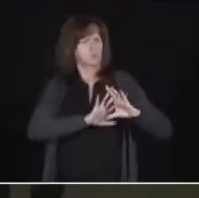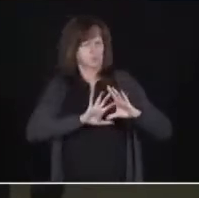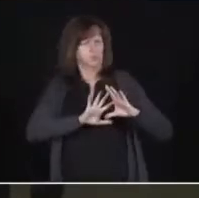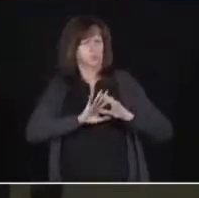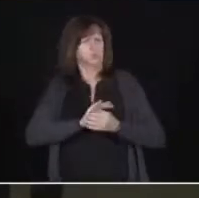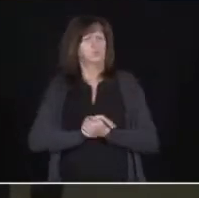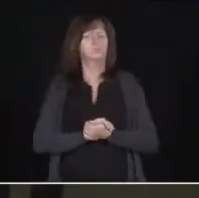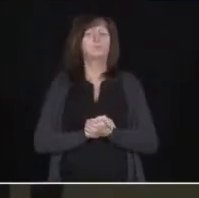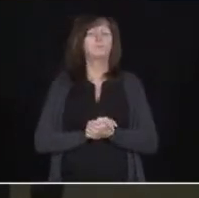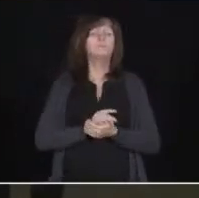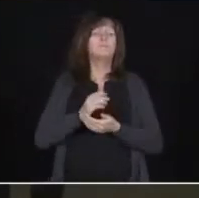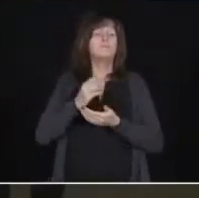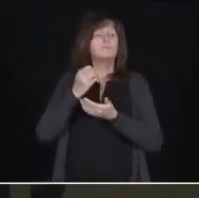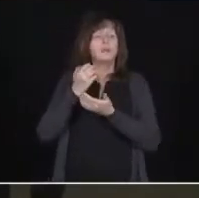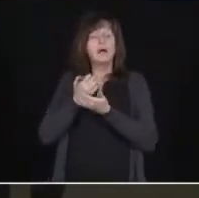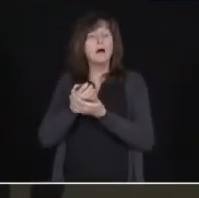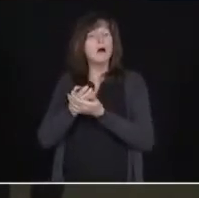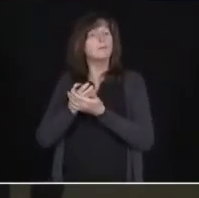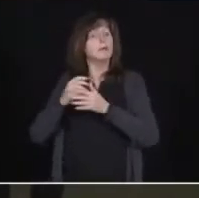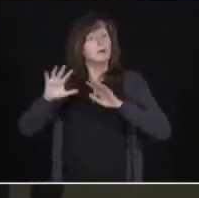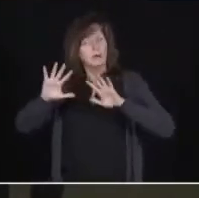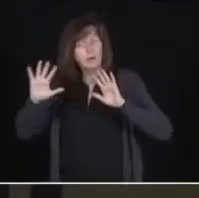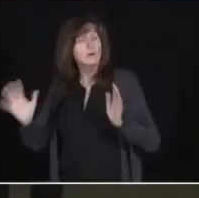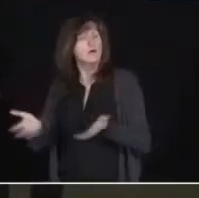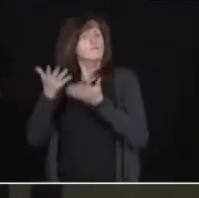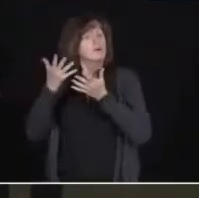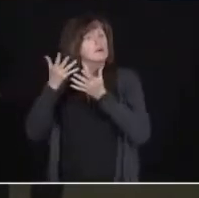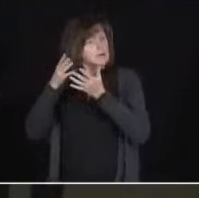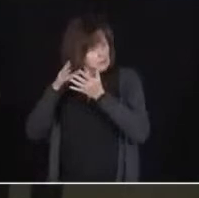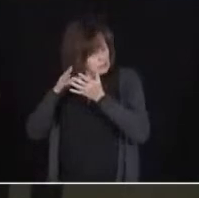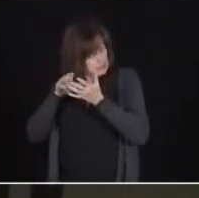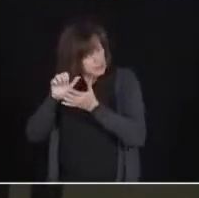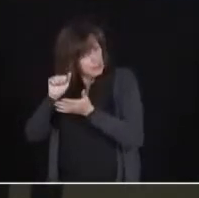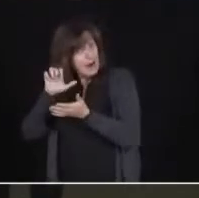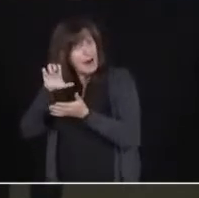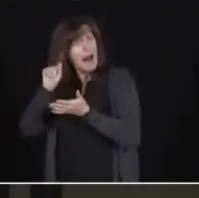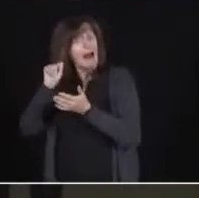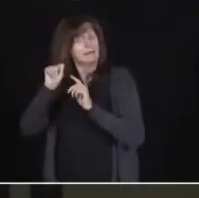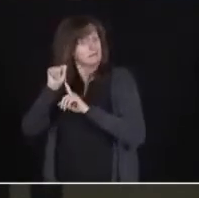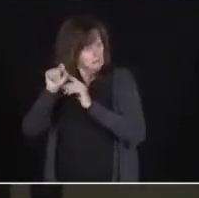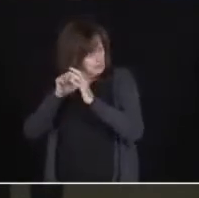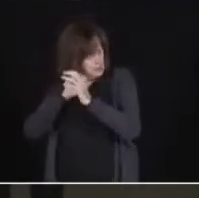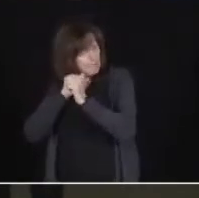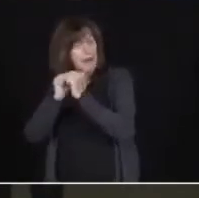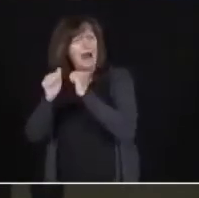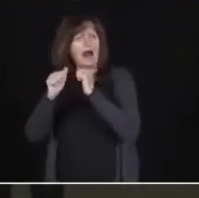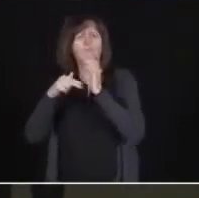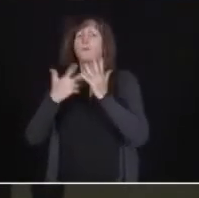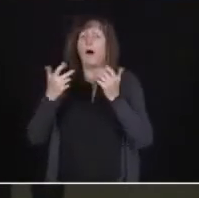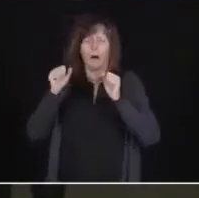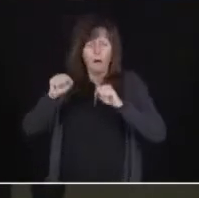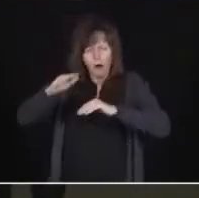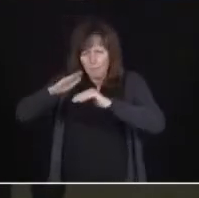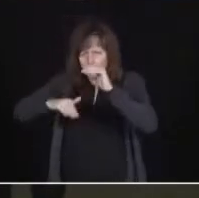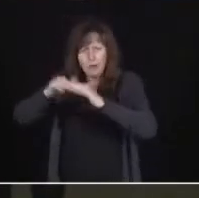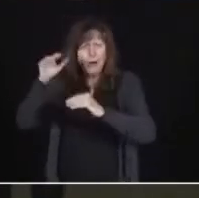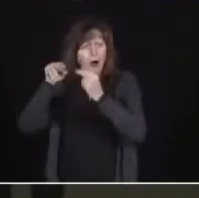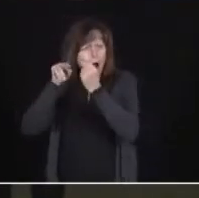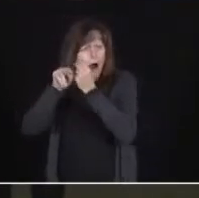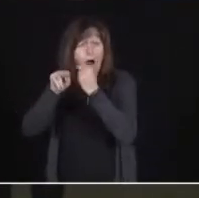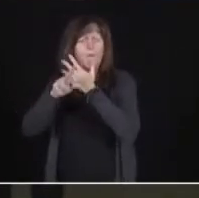which allows our government to build highways faster and enter into innovative partnerships to build transit-oriented